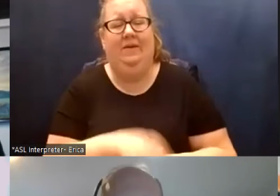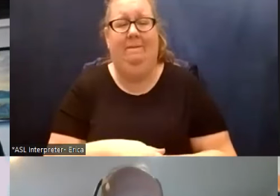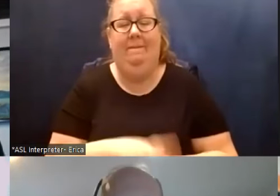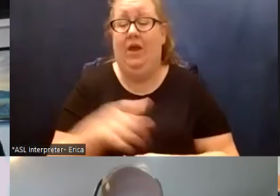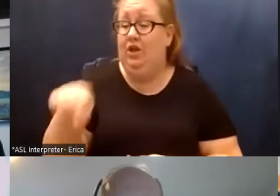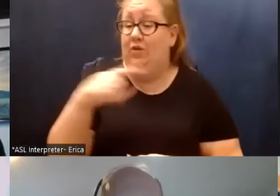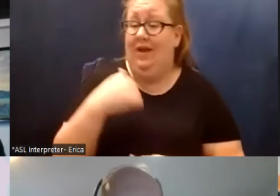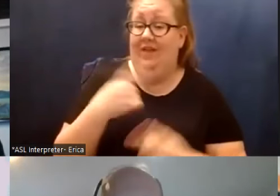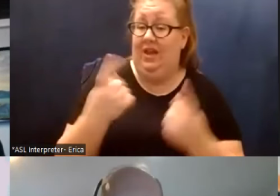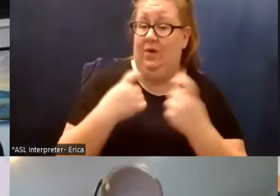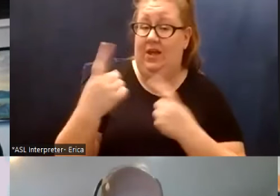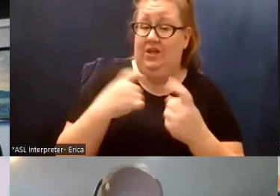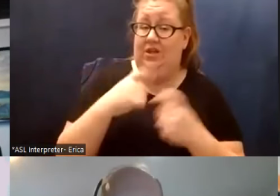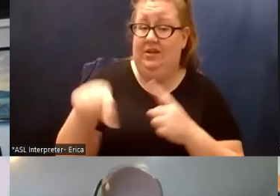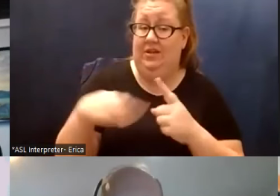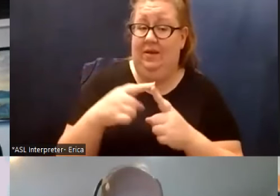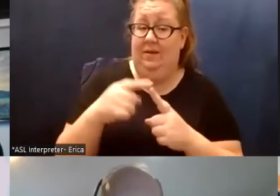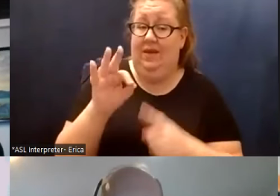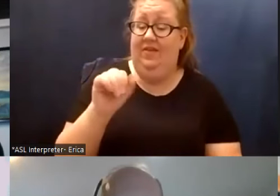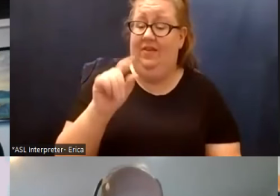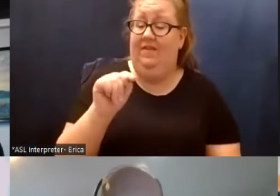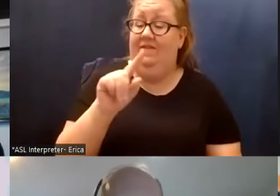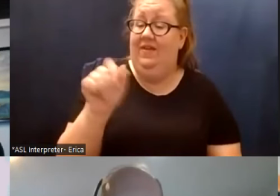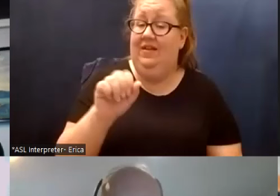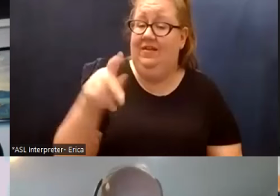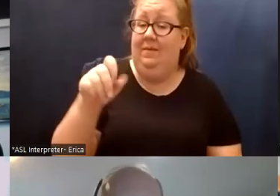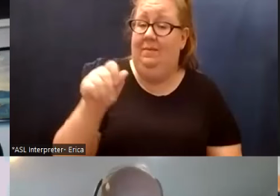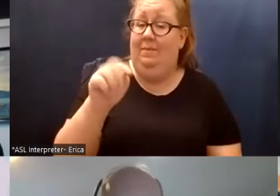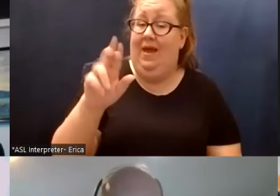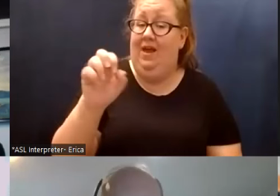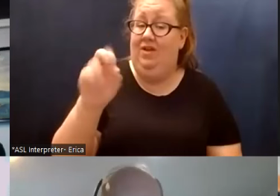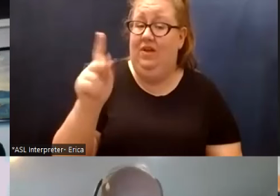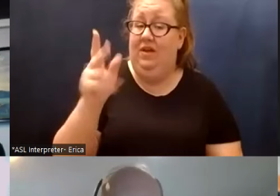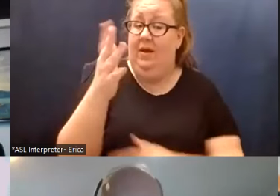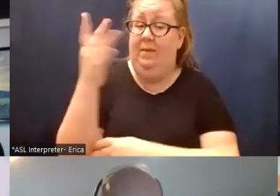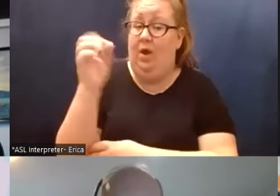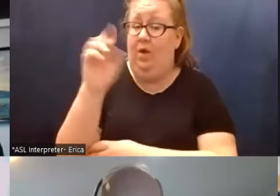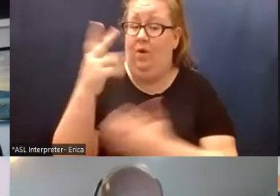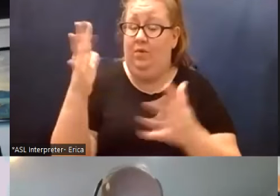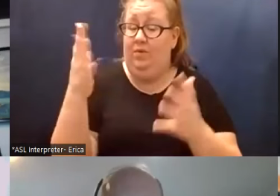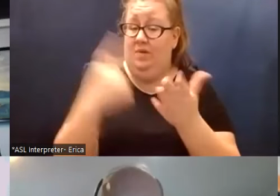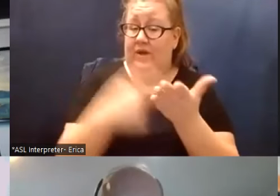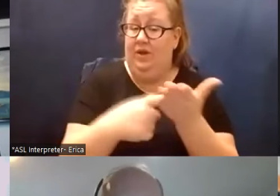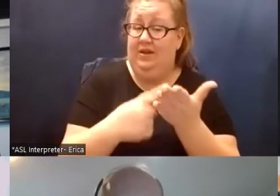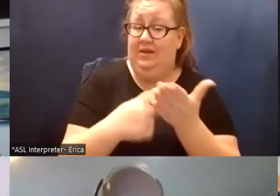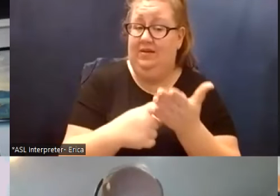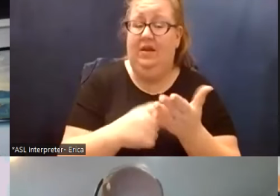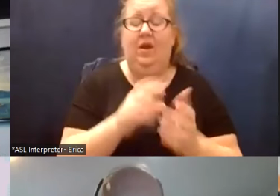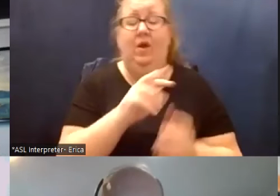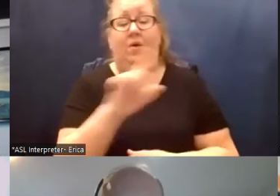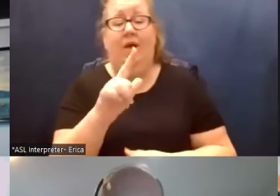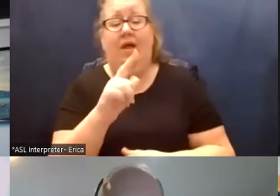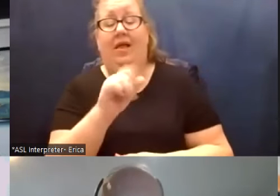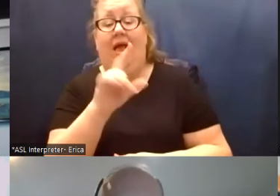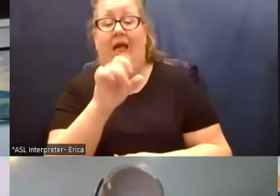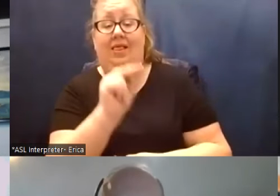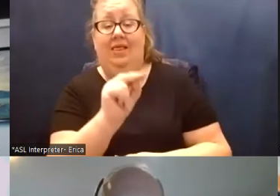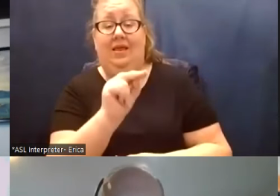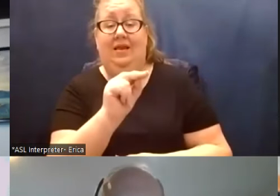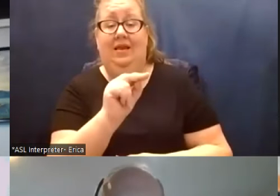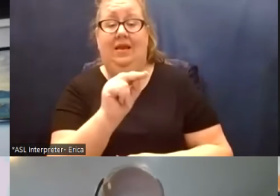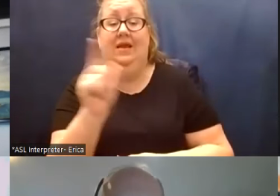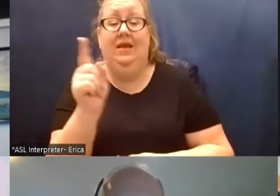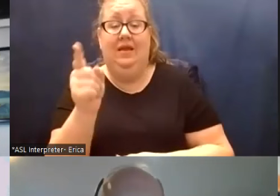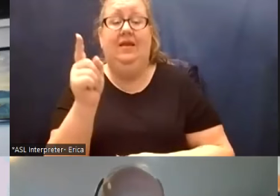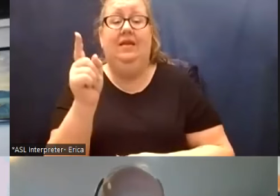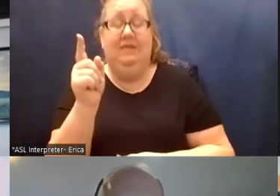any questions about the Fitzpatrick Park, or was that discussed while I was away? Well, Alan pitch hit it